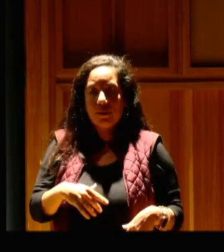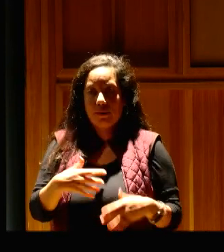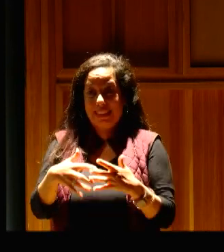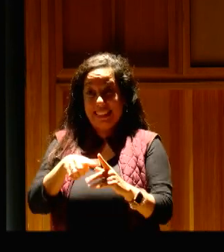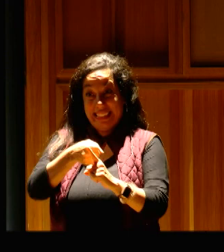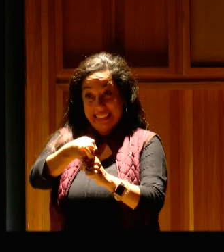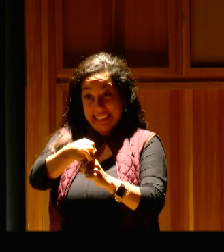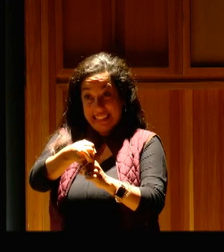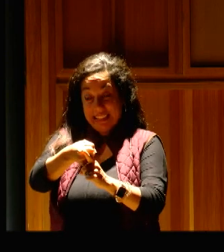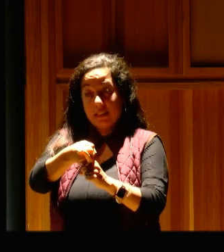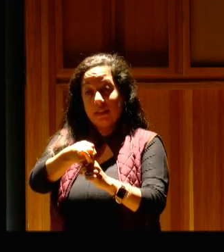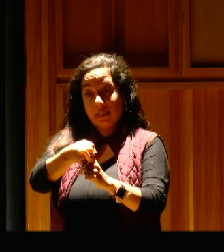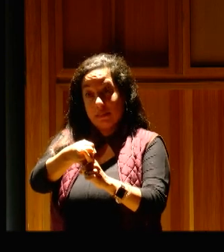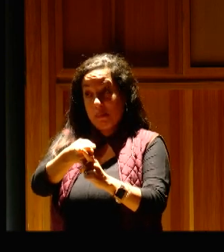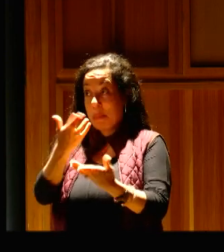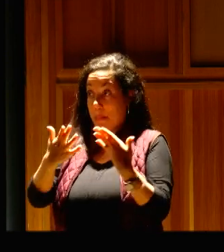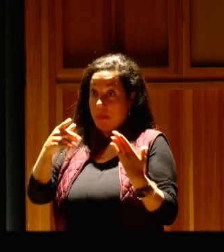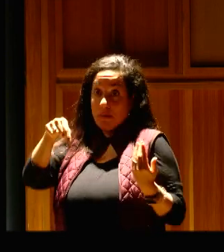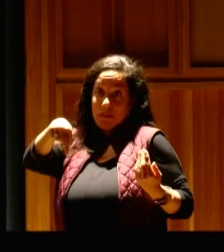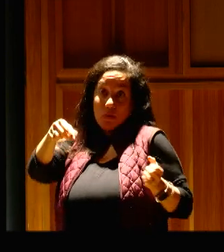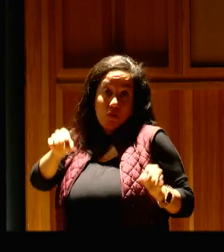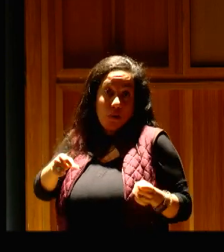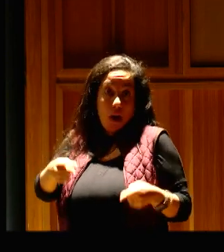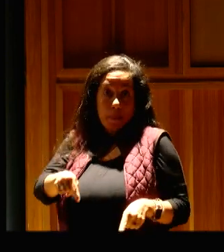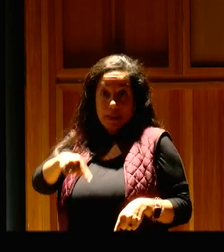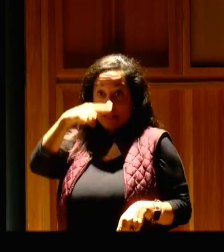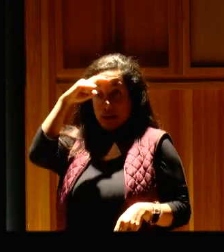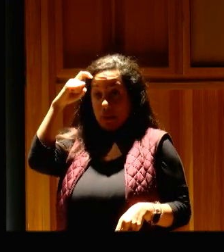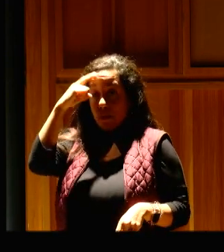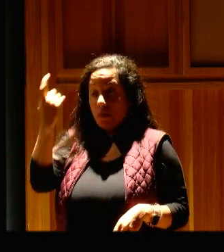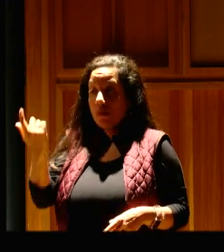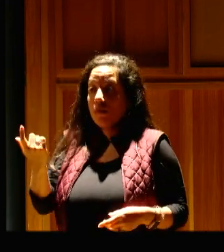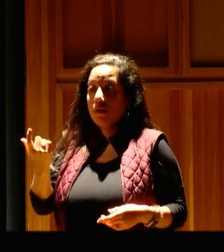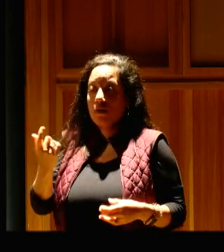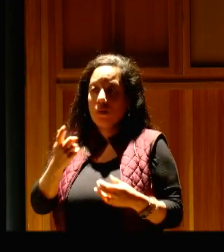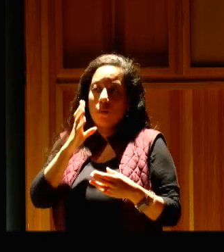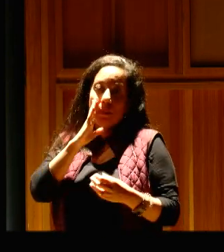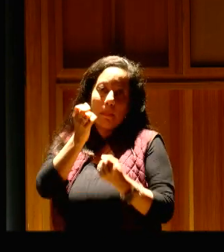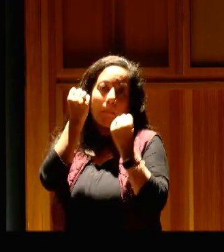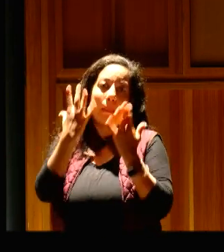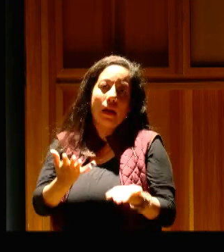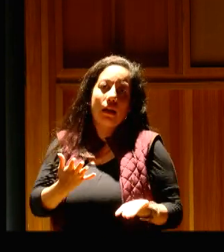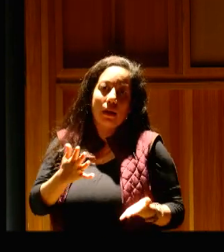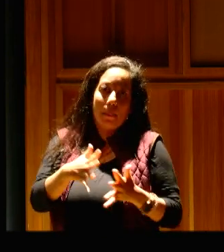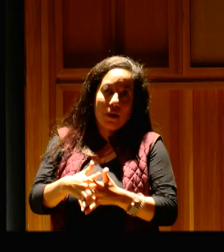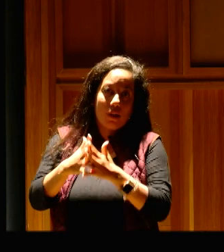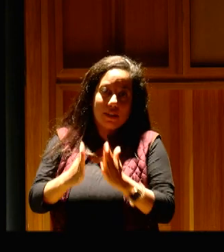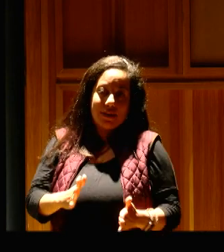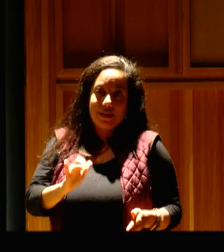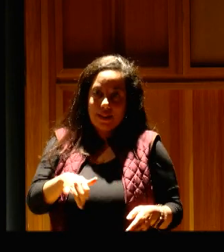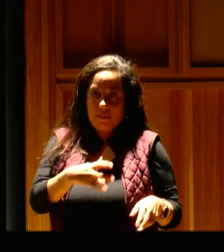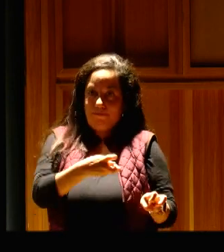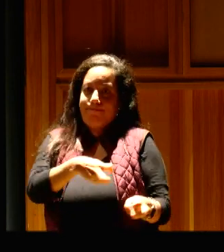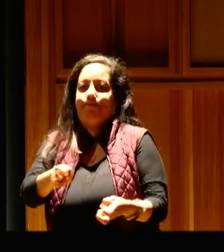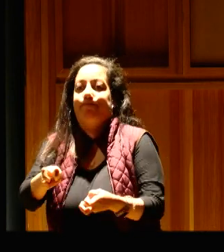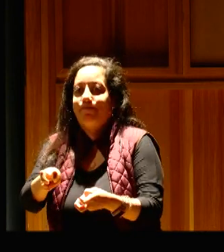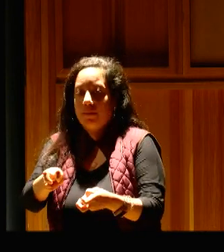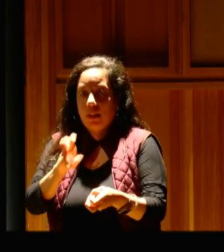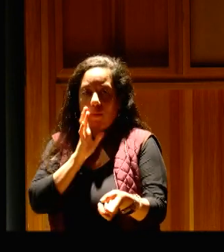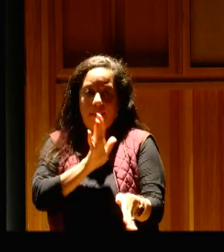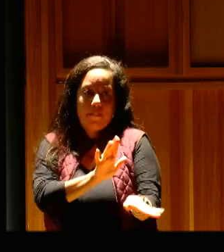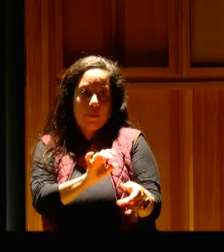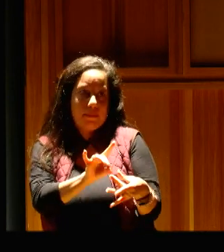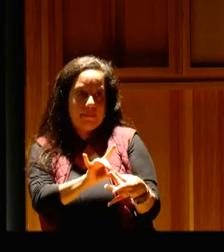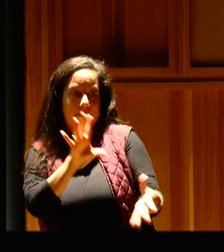be hundreds of Americans that are displaced, that will be disconnected from their historic